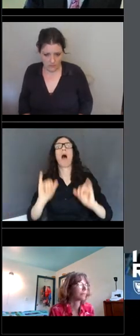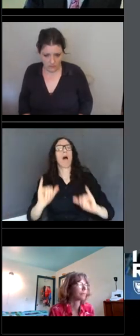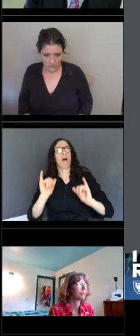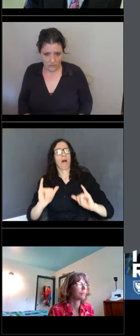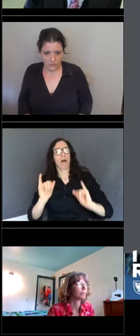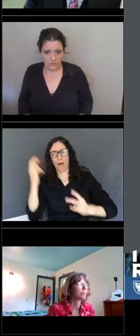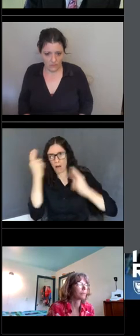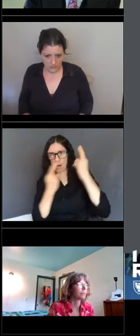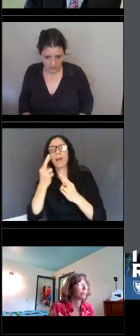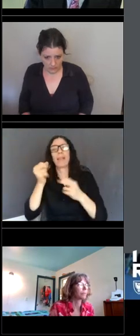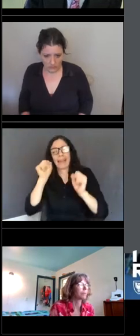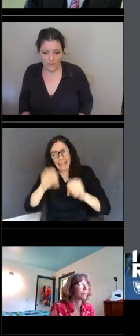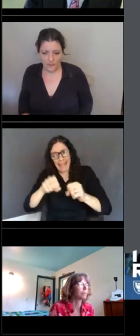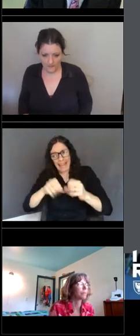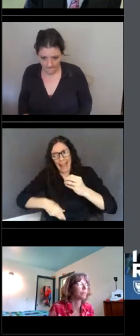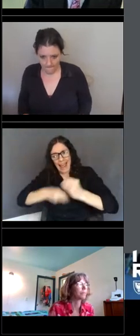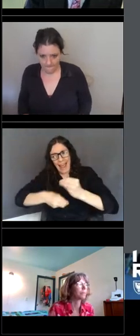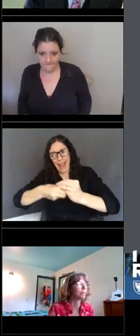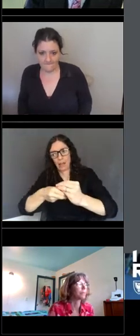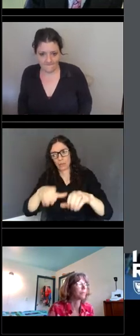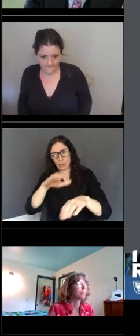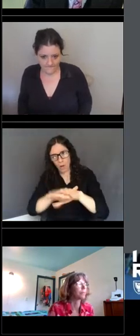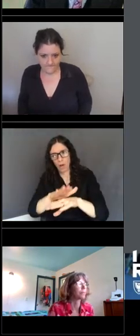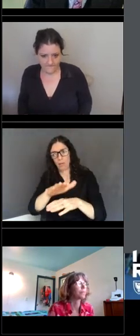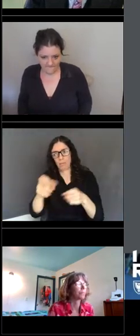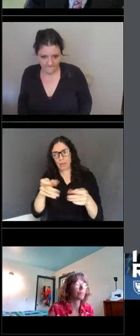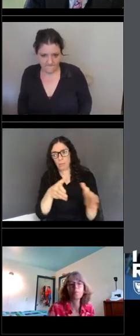and put them into place in their parks.